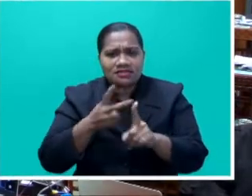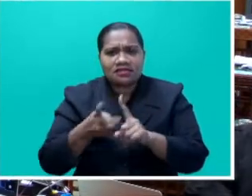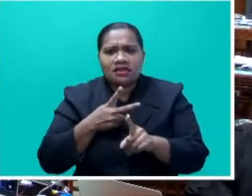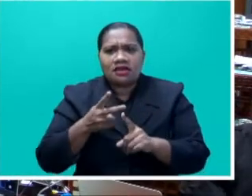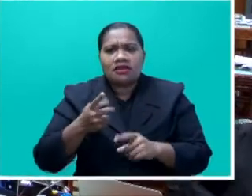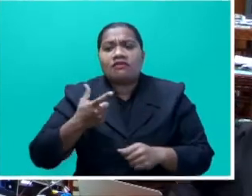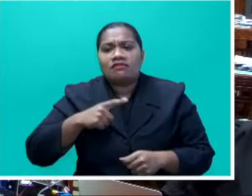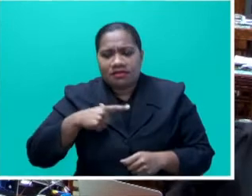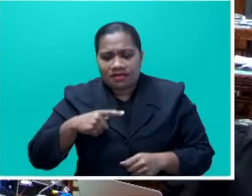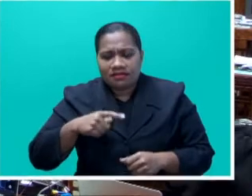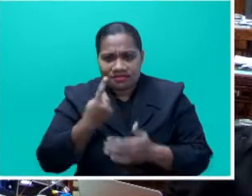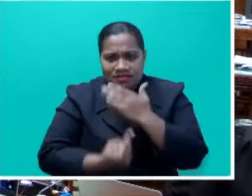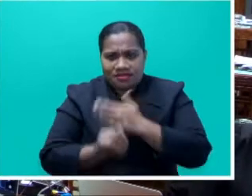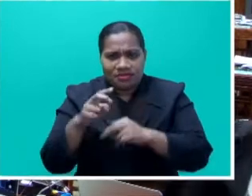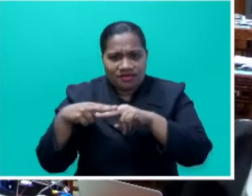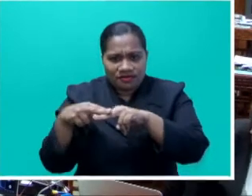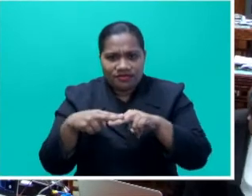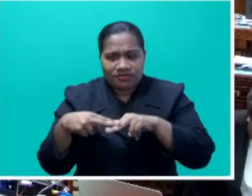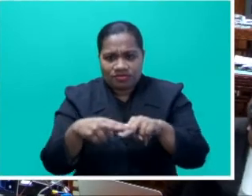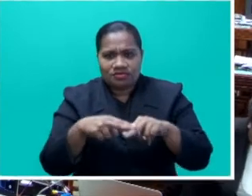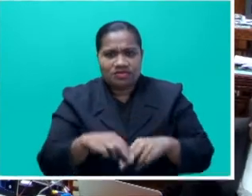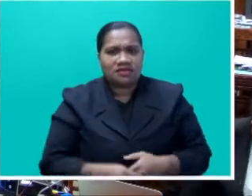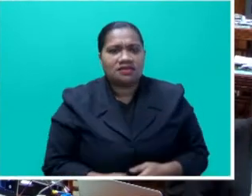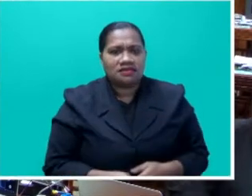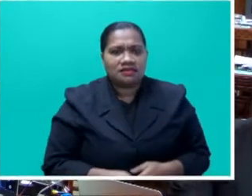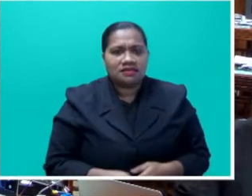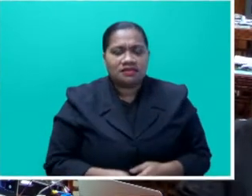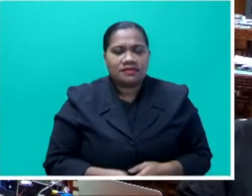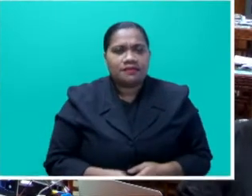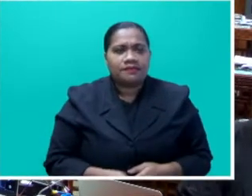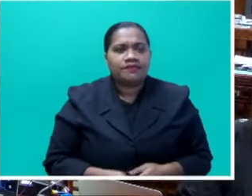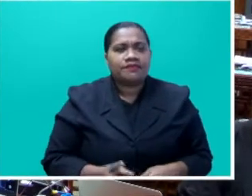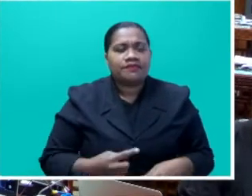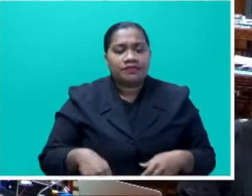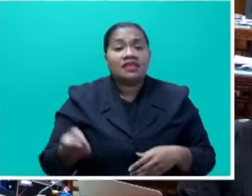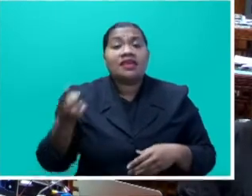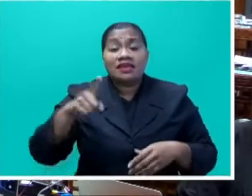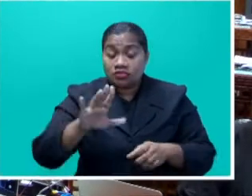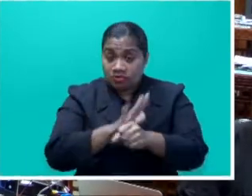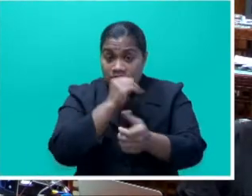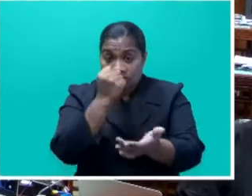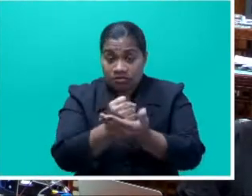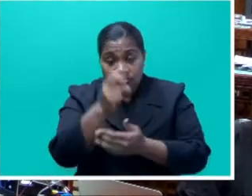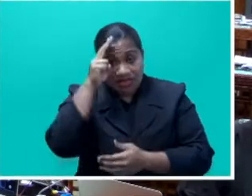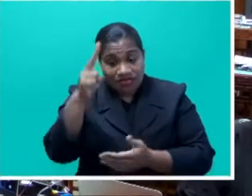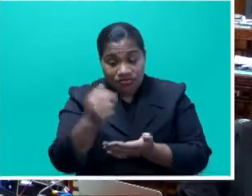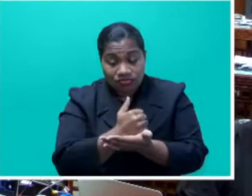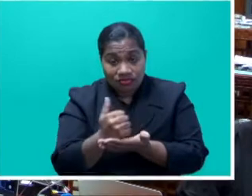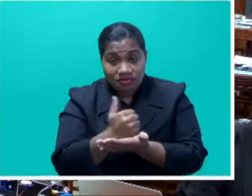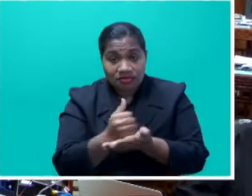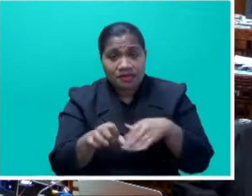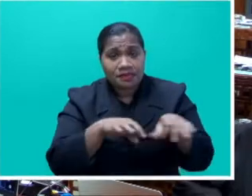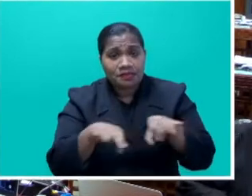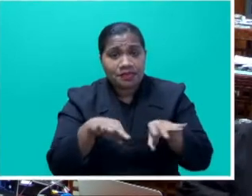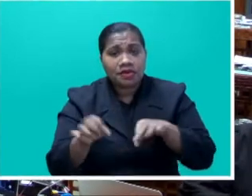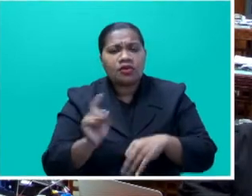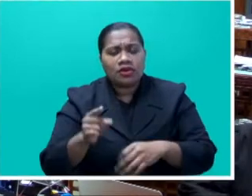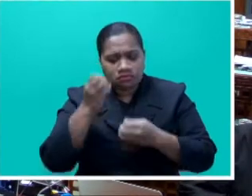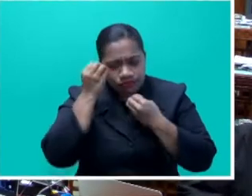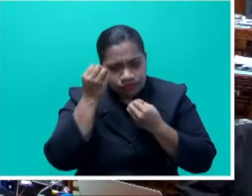Fiji, its root causes and contributing factors, and to ensure that the National Action Plan is informed